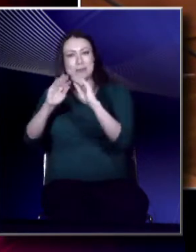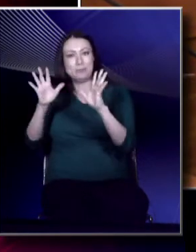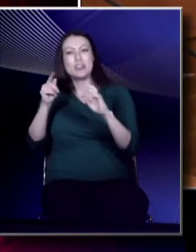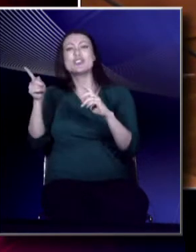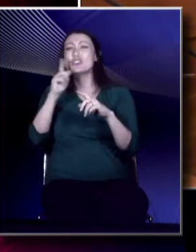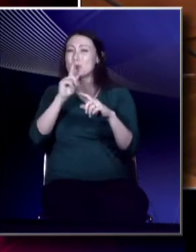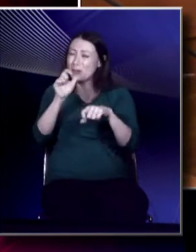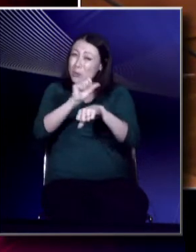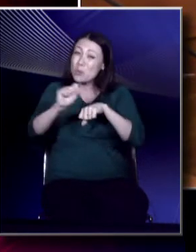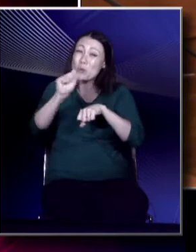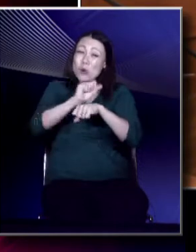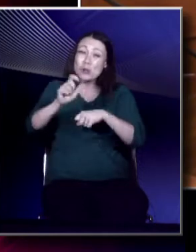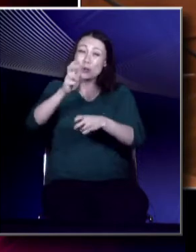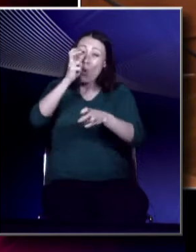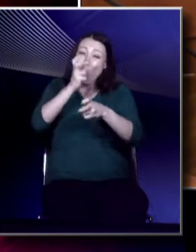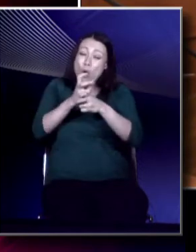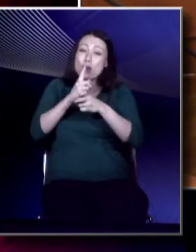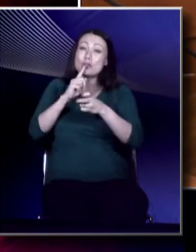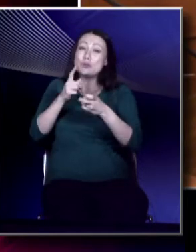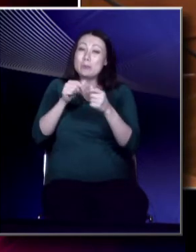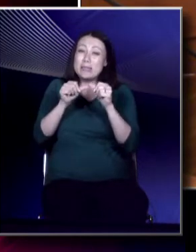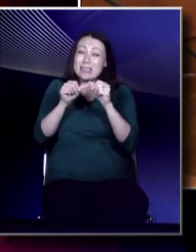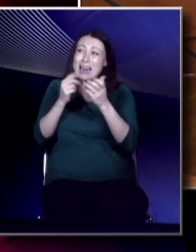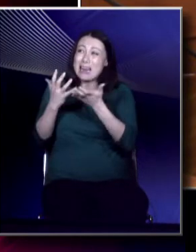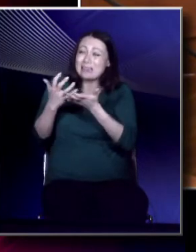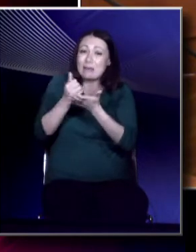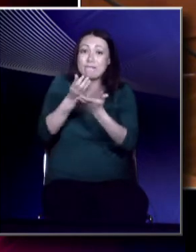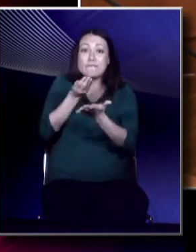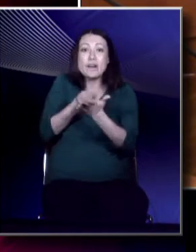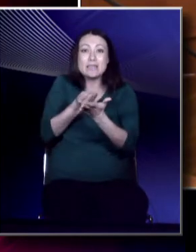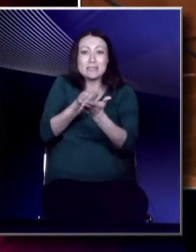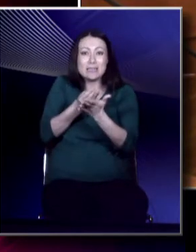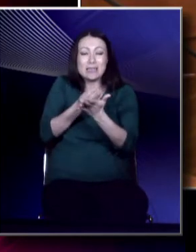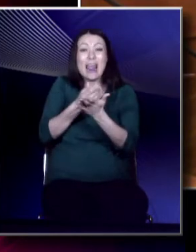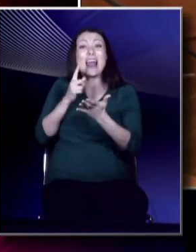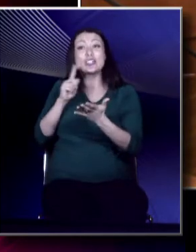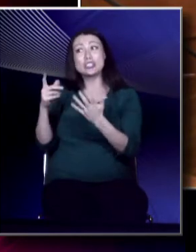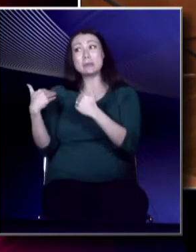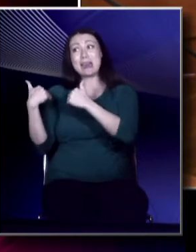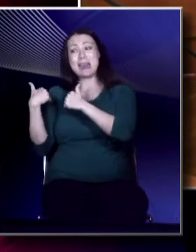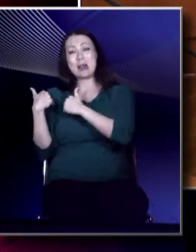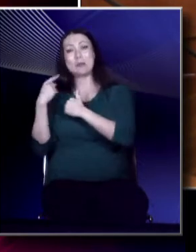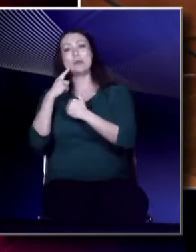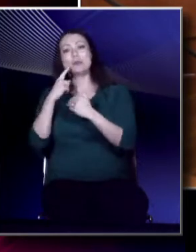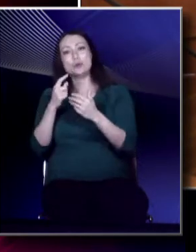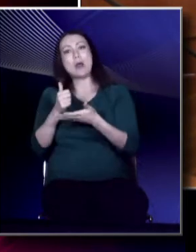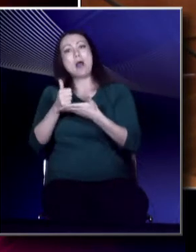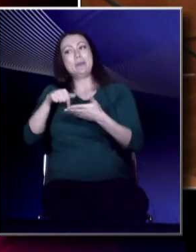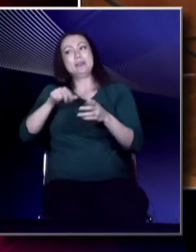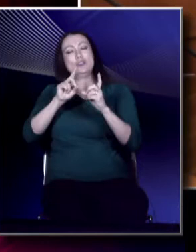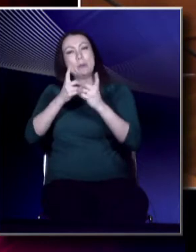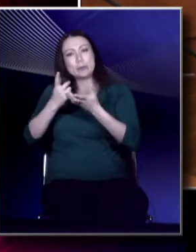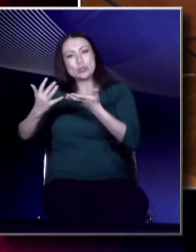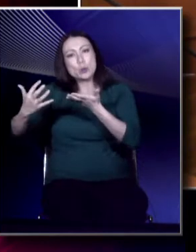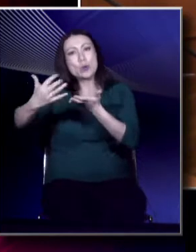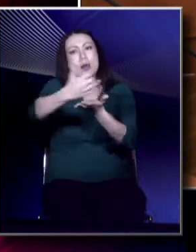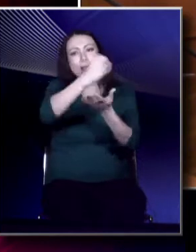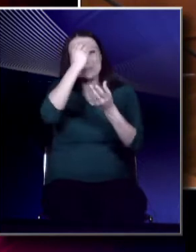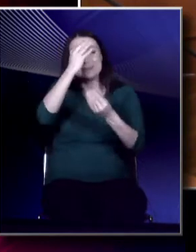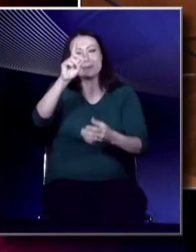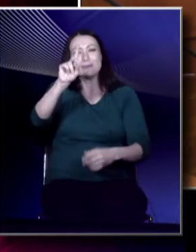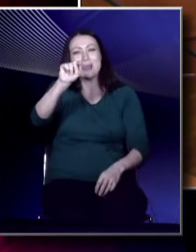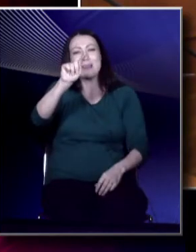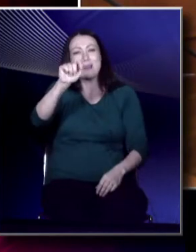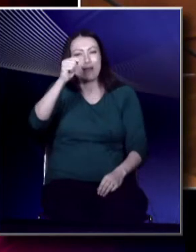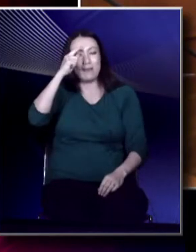been accountable for this funding by helping our department develop data collection, and she continues to this day to work on systems for